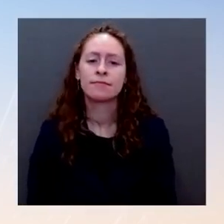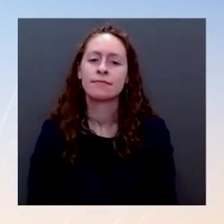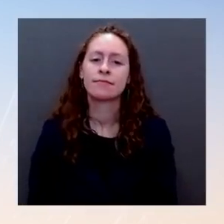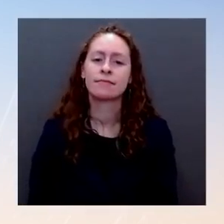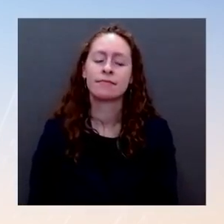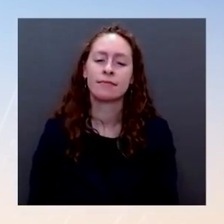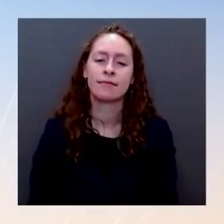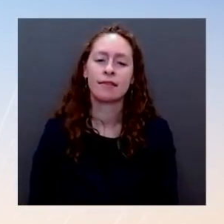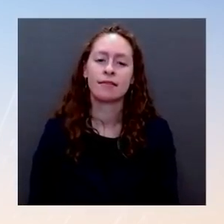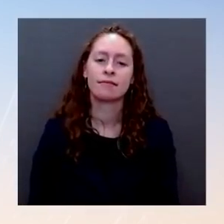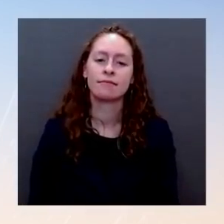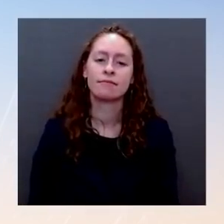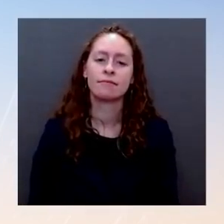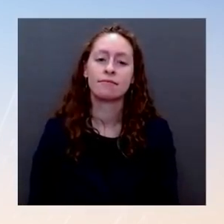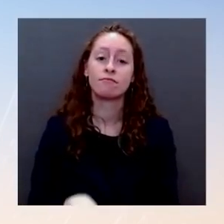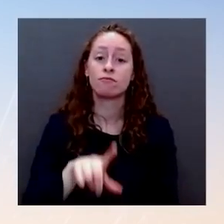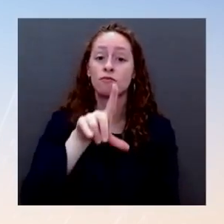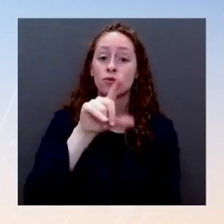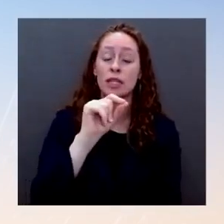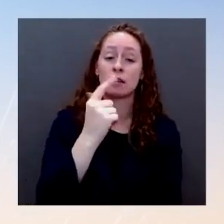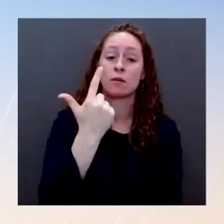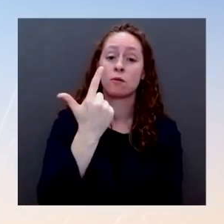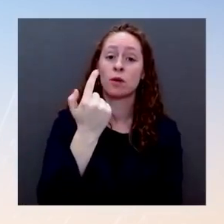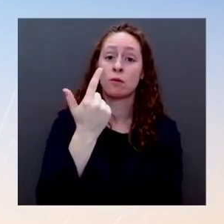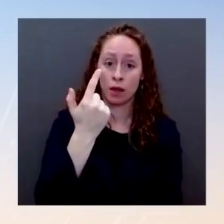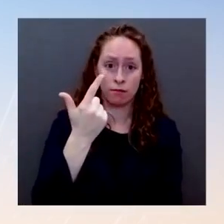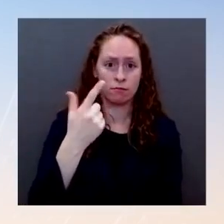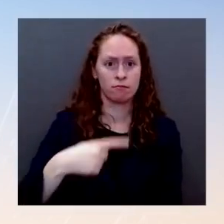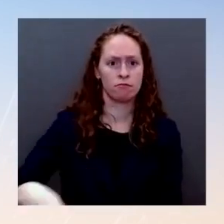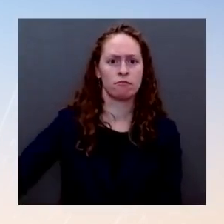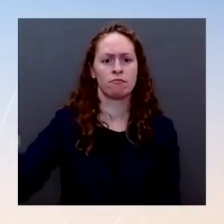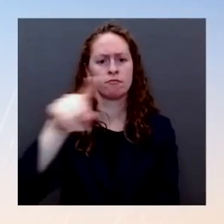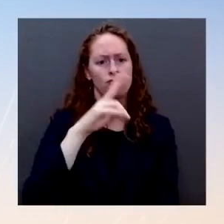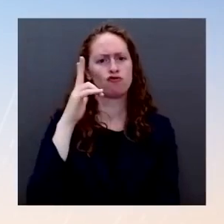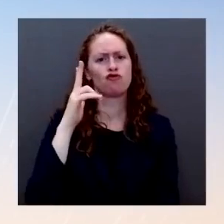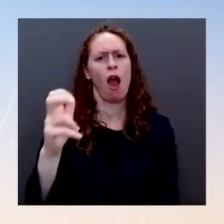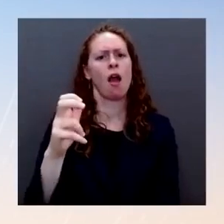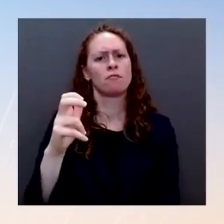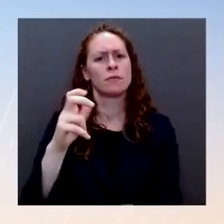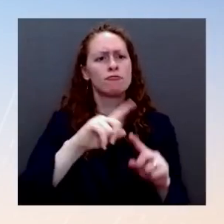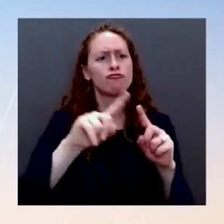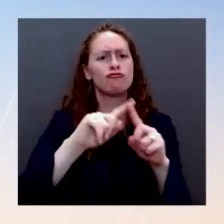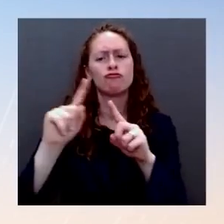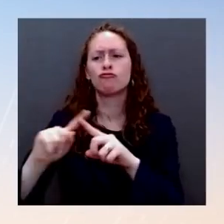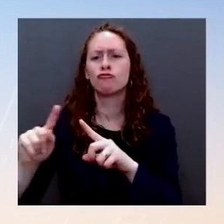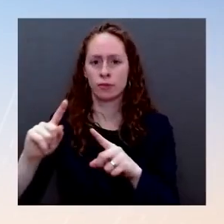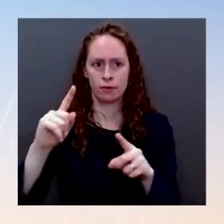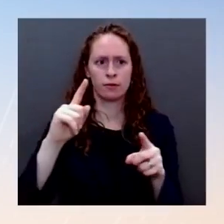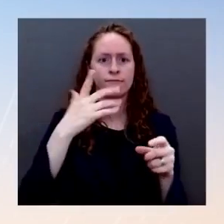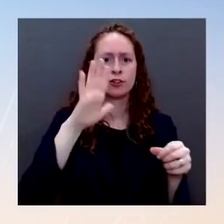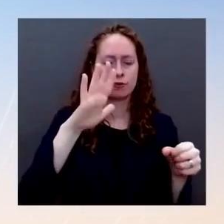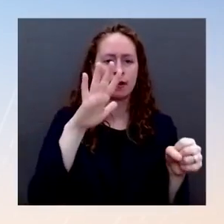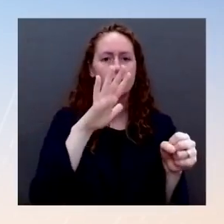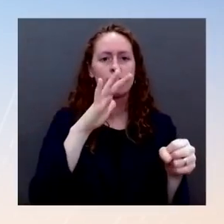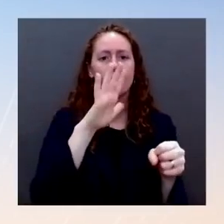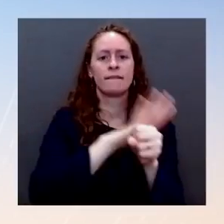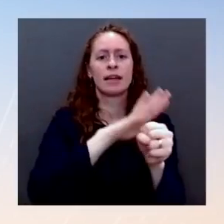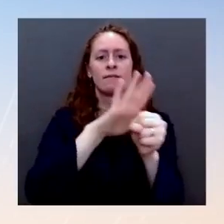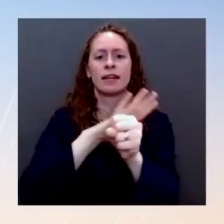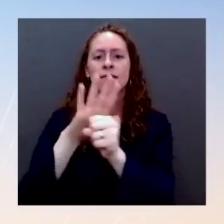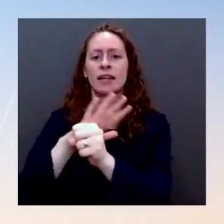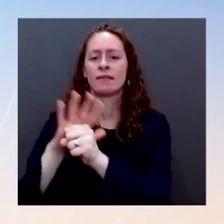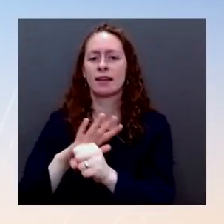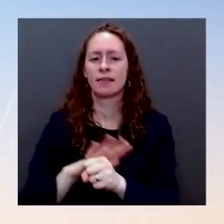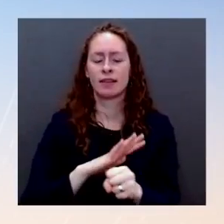confirmed positions pending confirmation by the Senate. Approximately half were on the executive calendar and awaiting a floor vote, just to give you all a